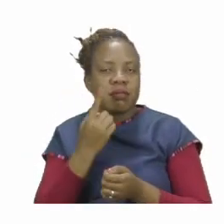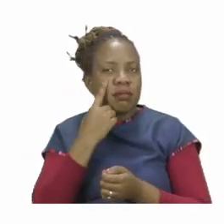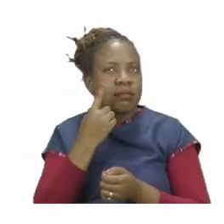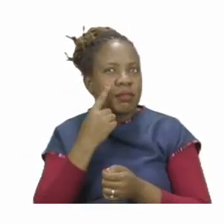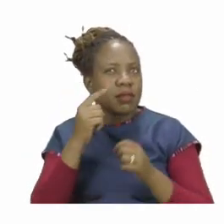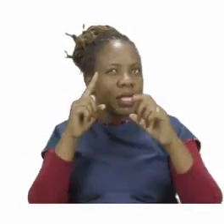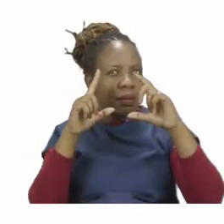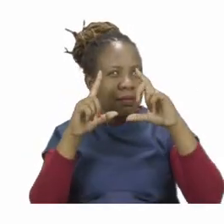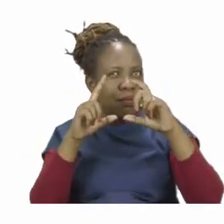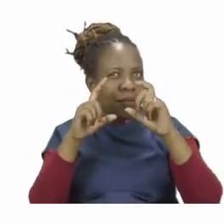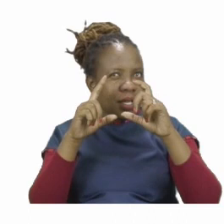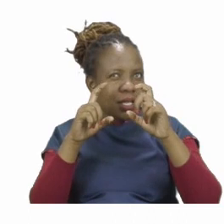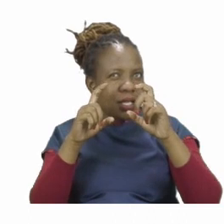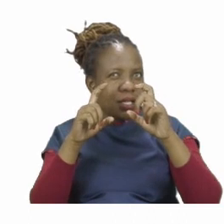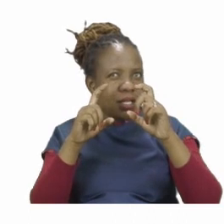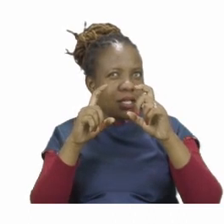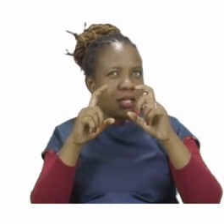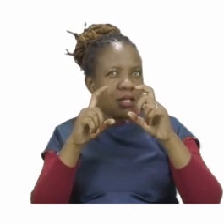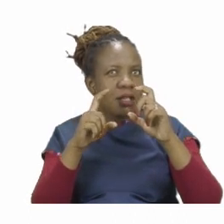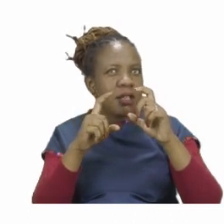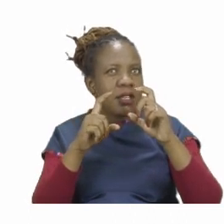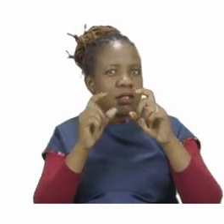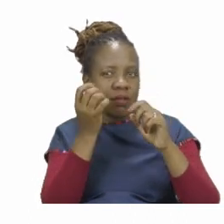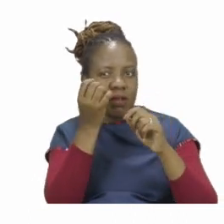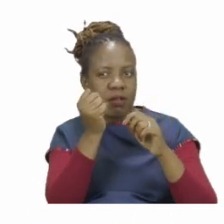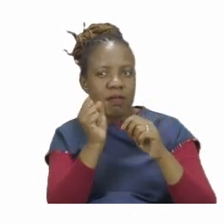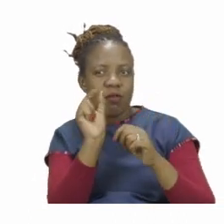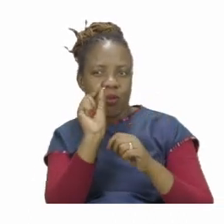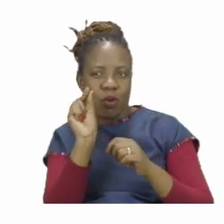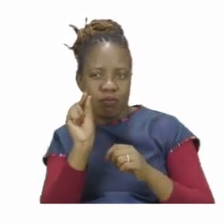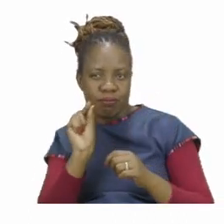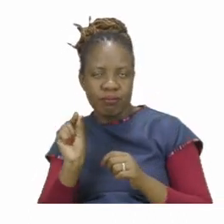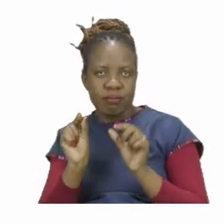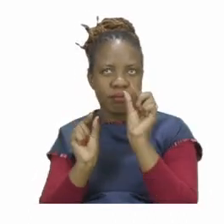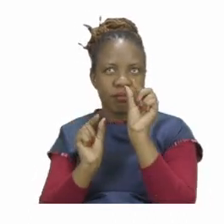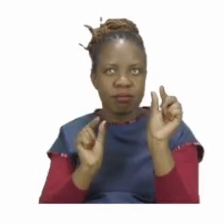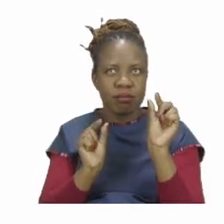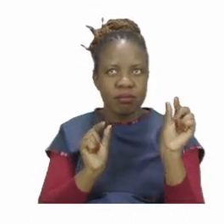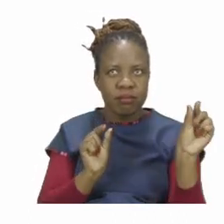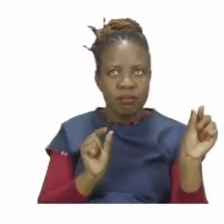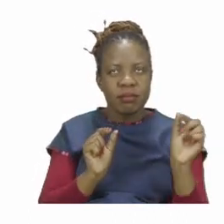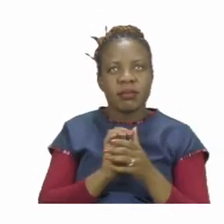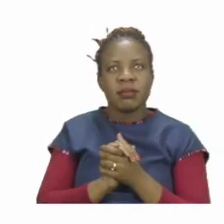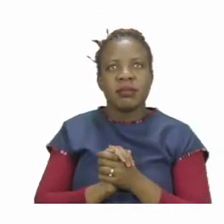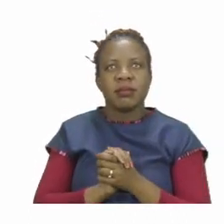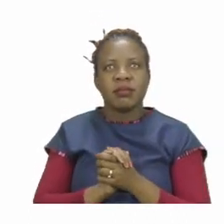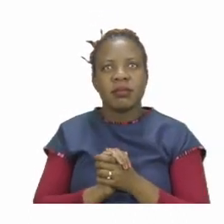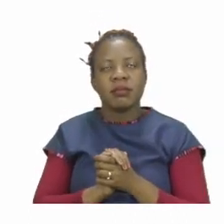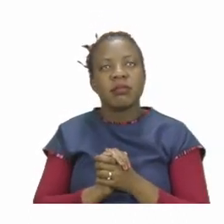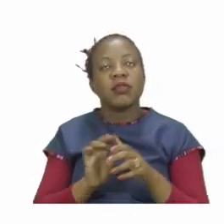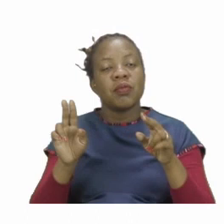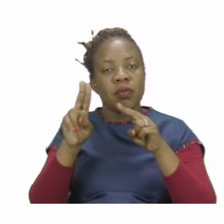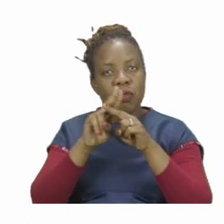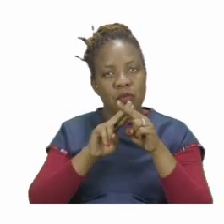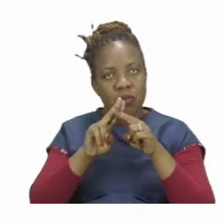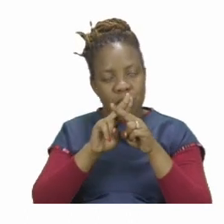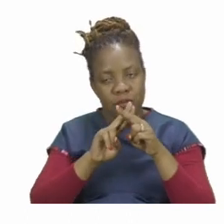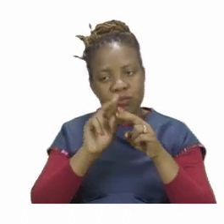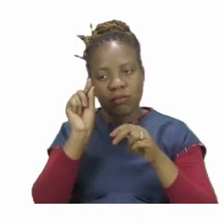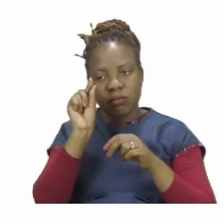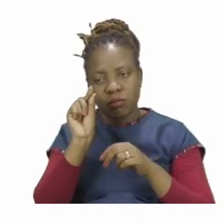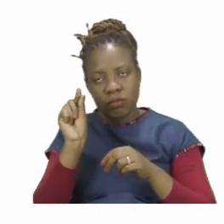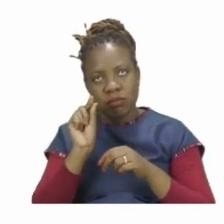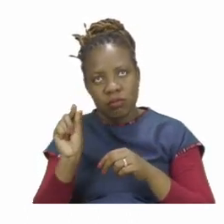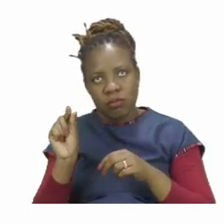around the cow you have a few words. You will now have to use these words